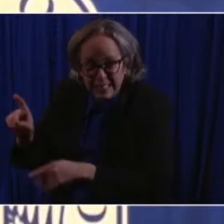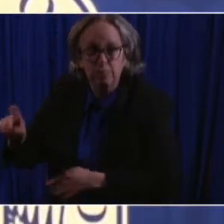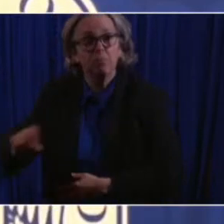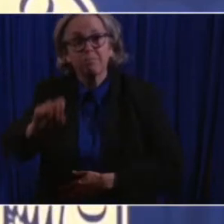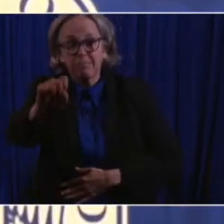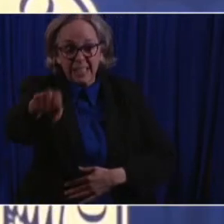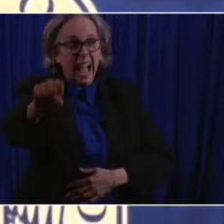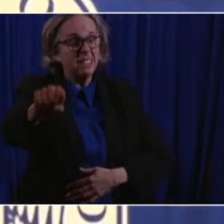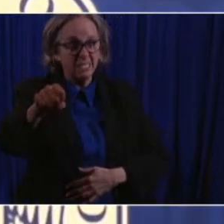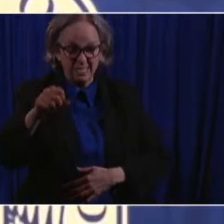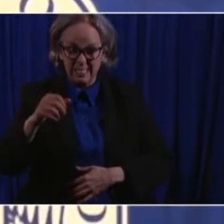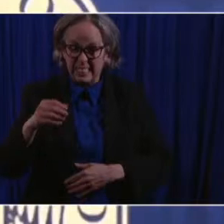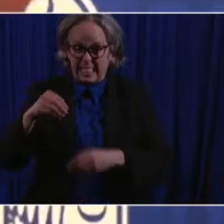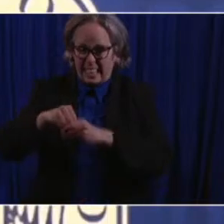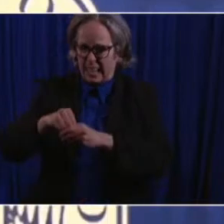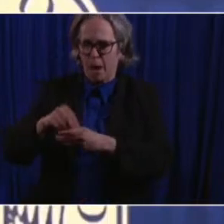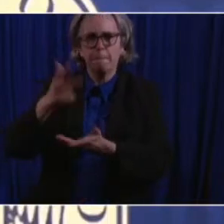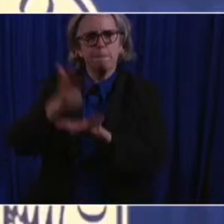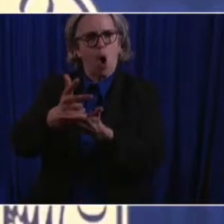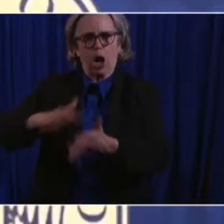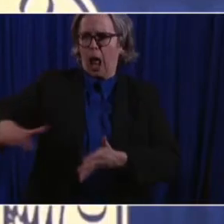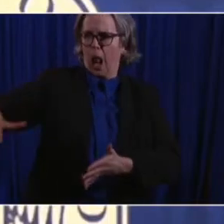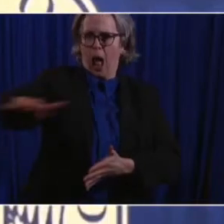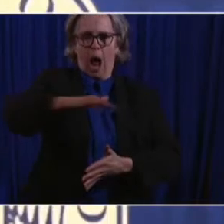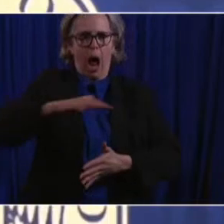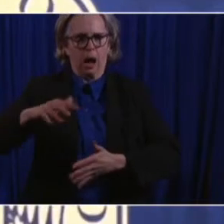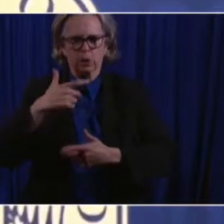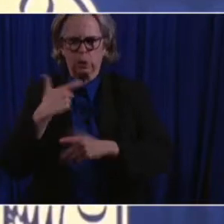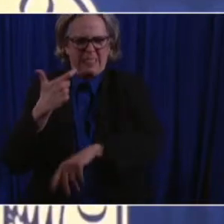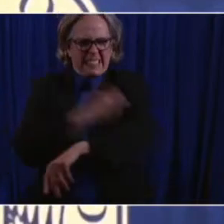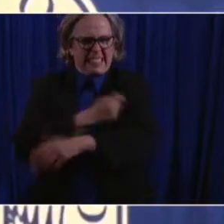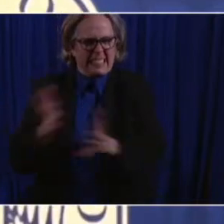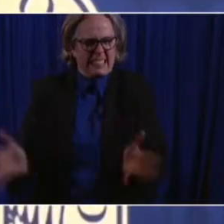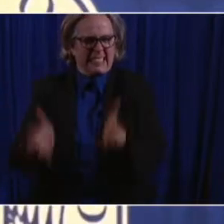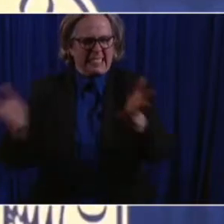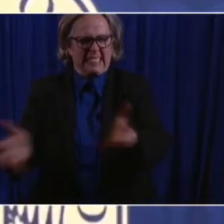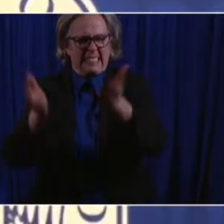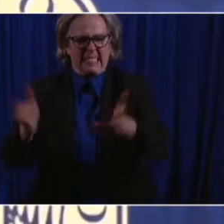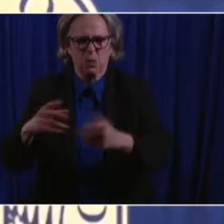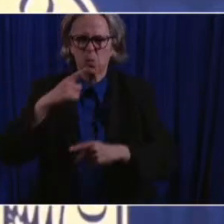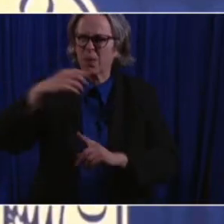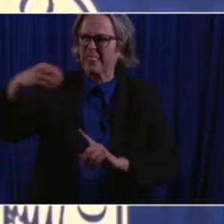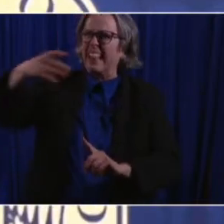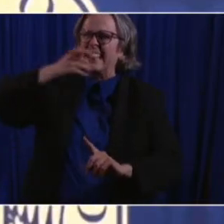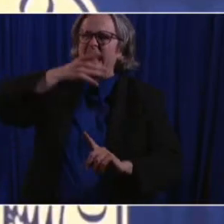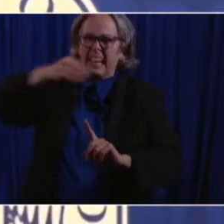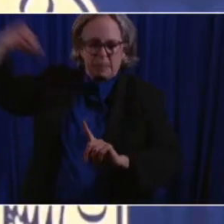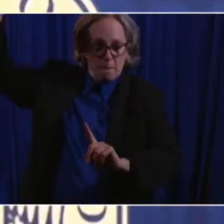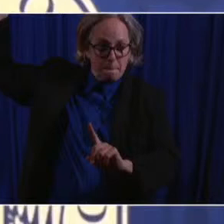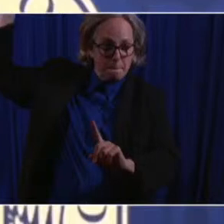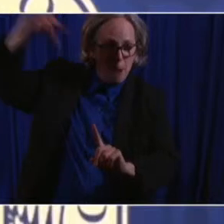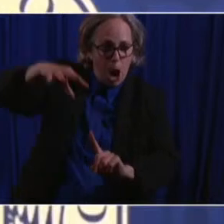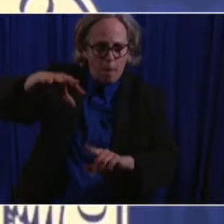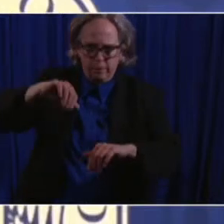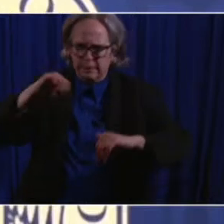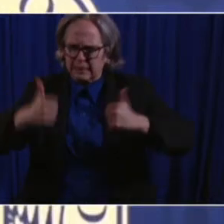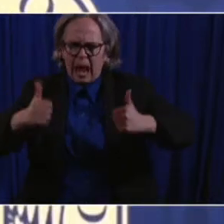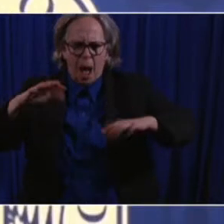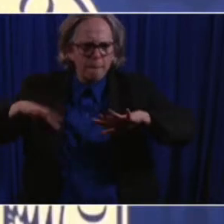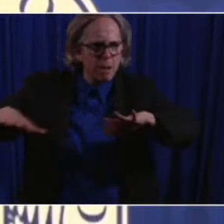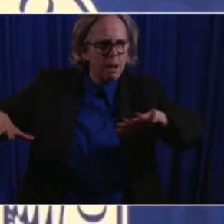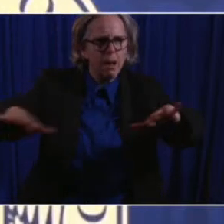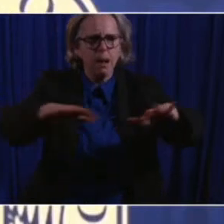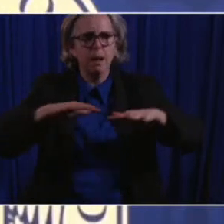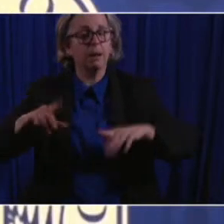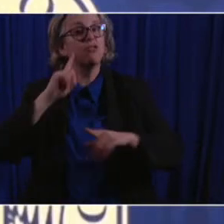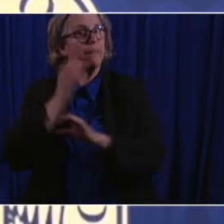parking lot. And with one big parking lot light, we take some lighting with us. And we have people in the community that